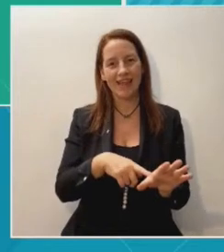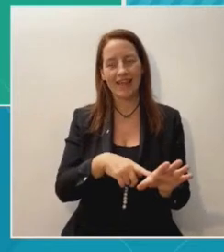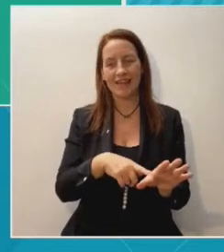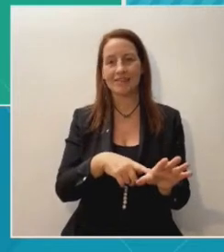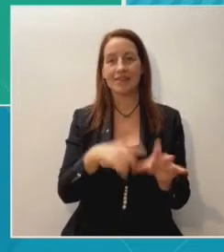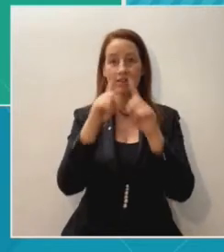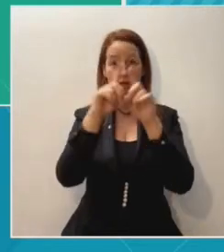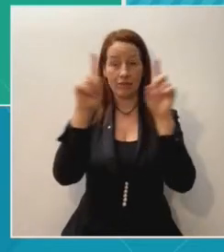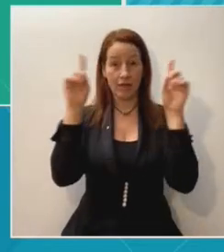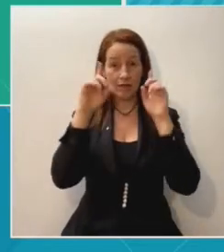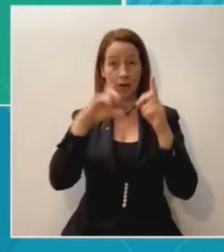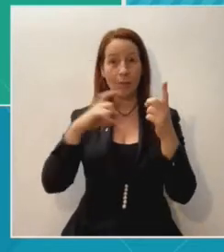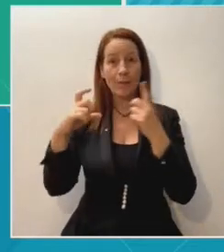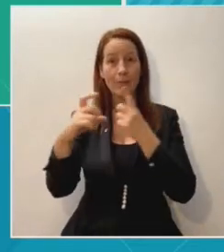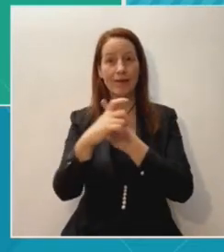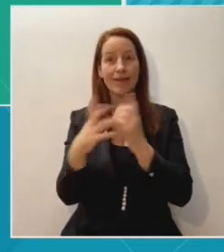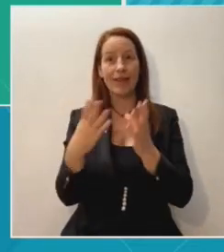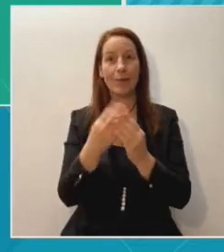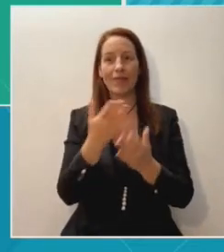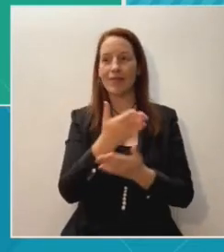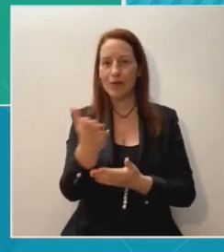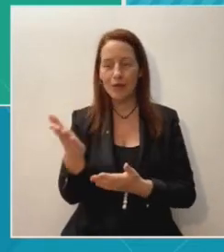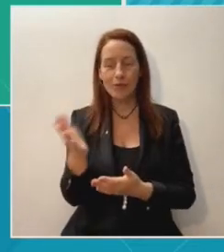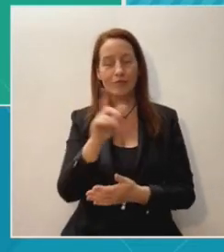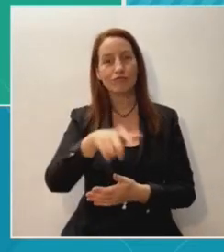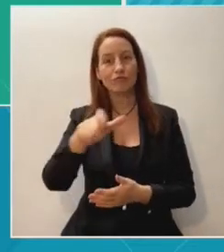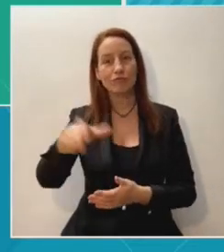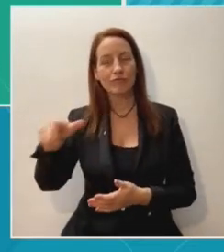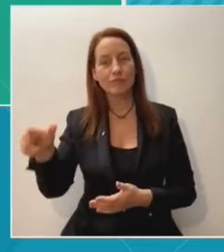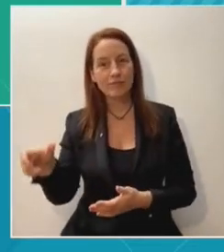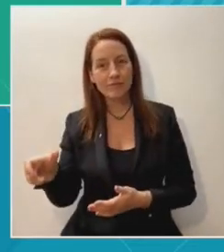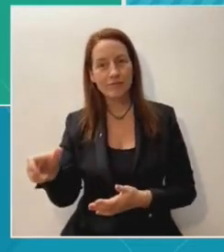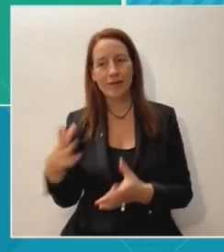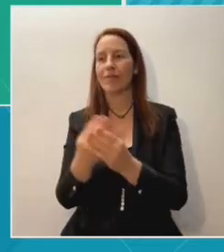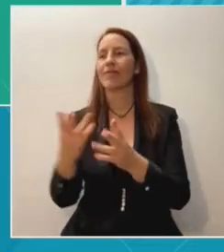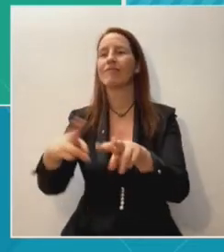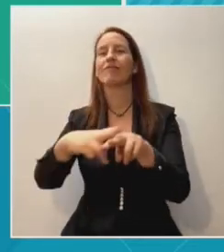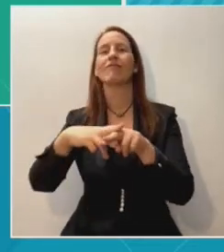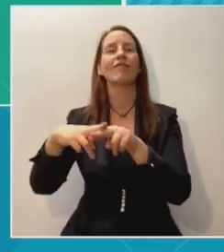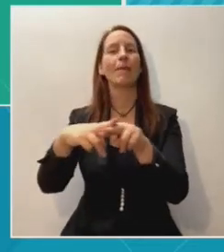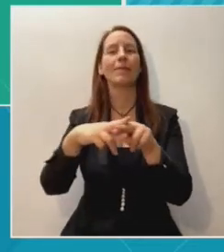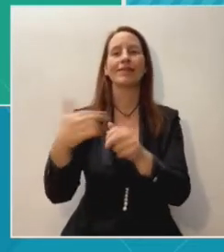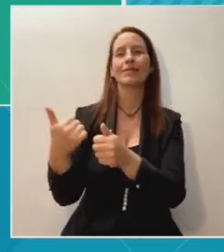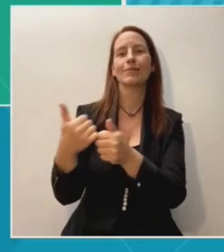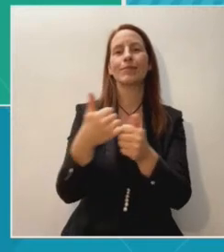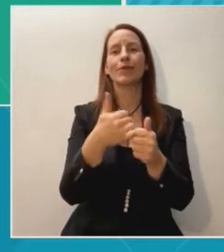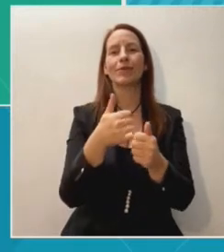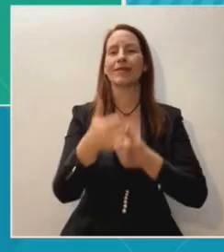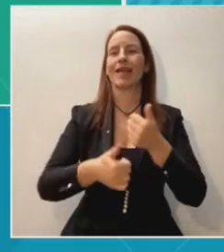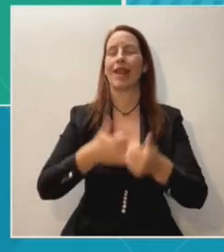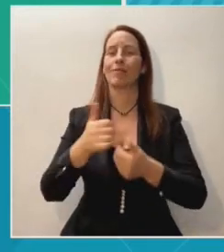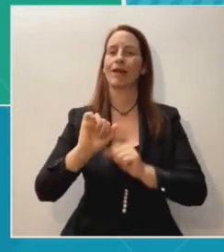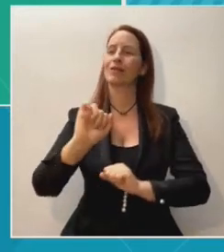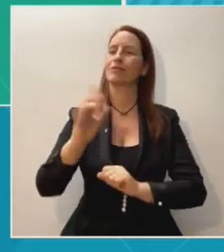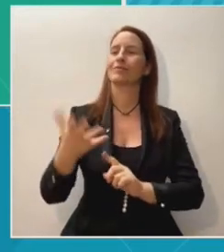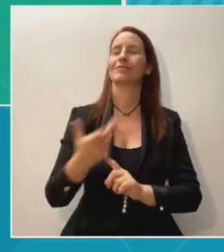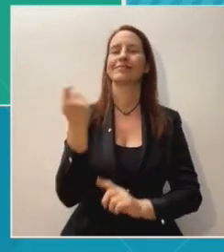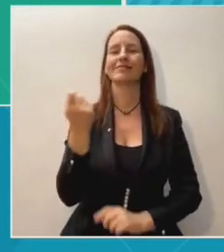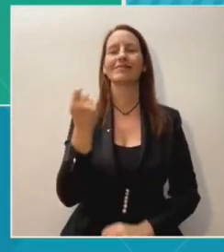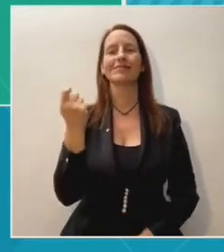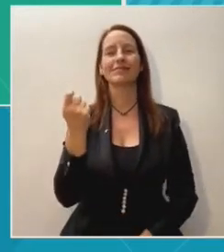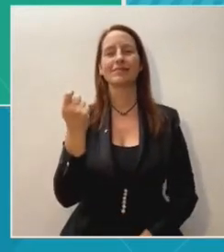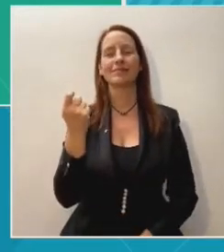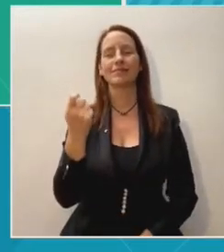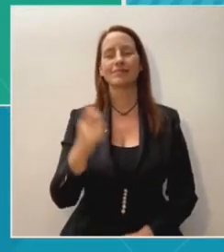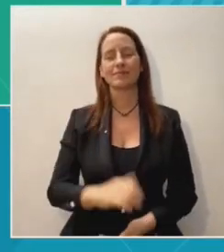and you, our graduates, with your families and supporters to celebrate your success. And